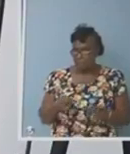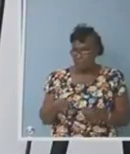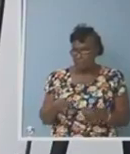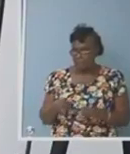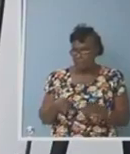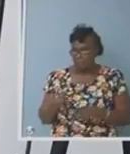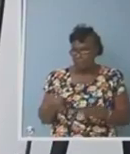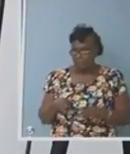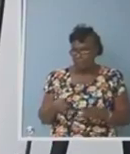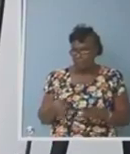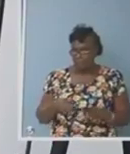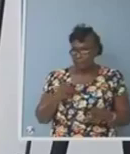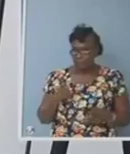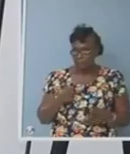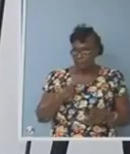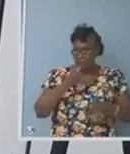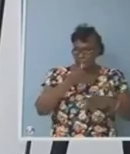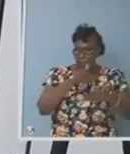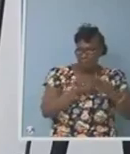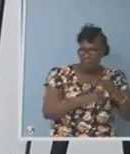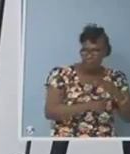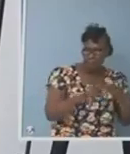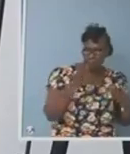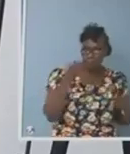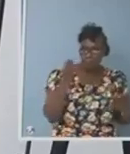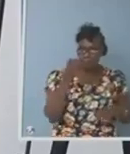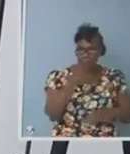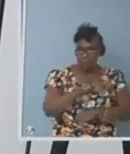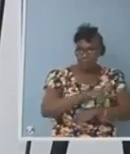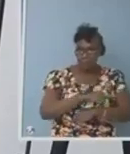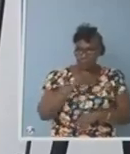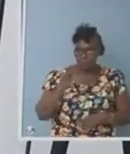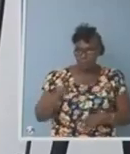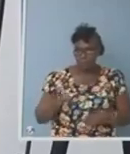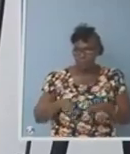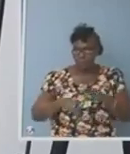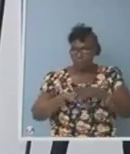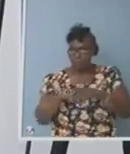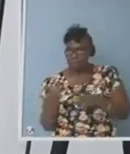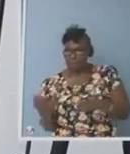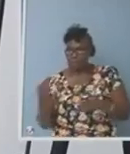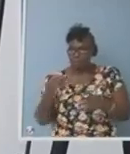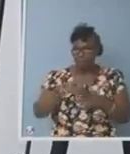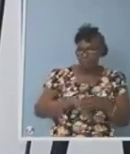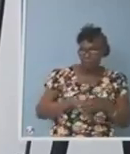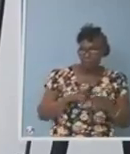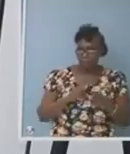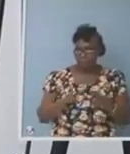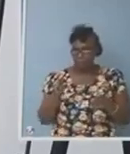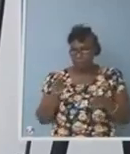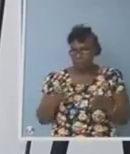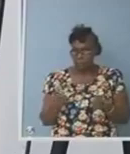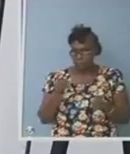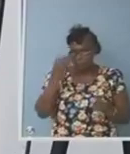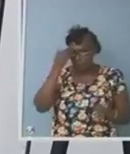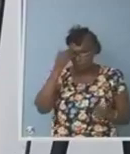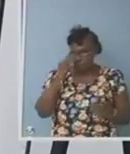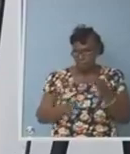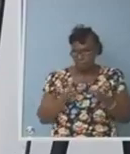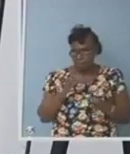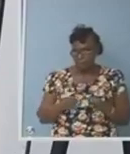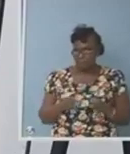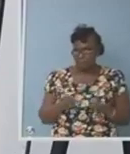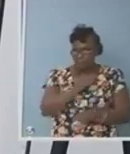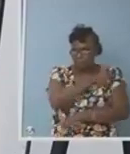quarantine themselves for 14 days, but they have been up and about, in and out. So I just wanted to find out if that was something the authorities